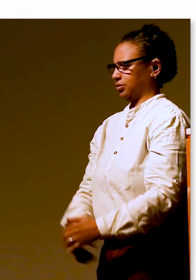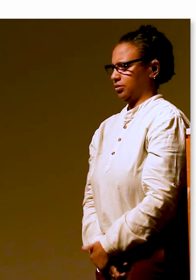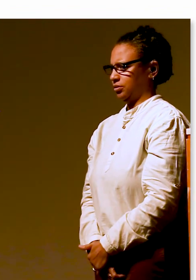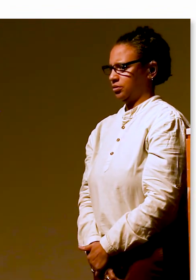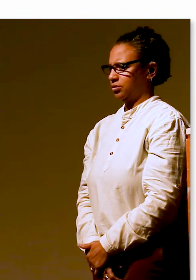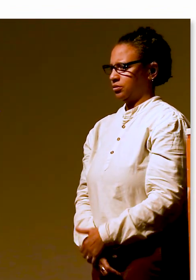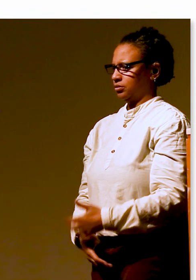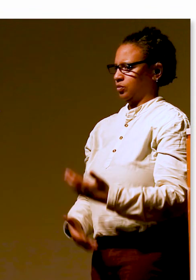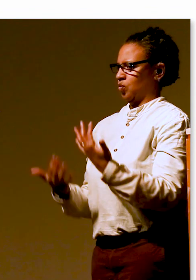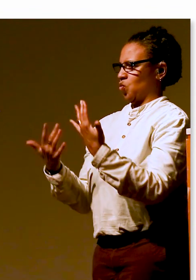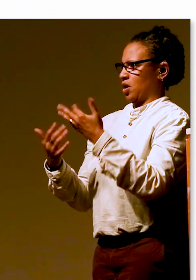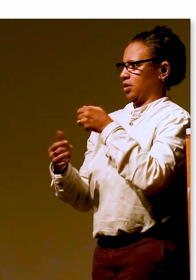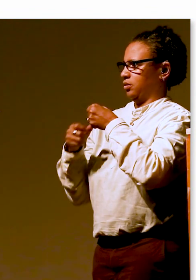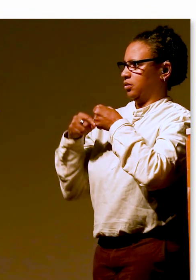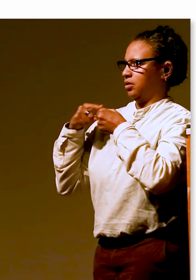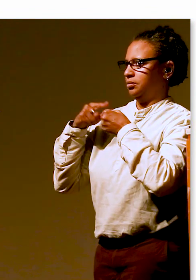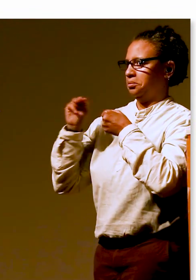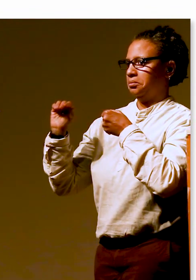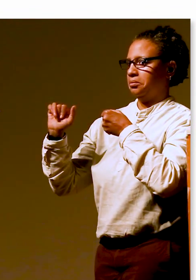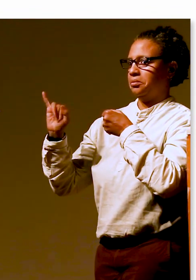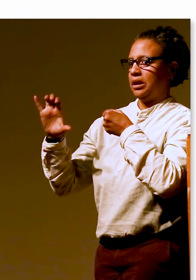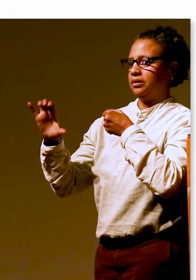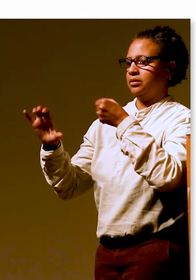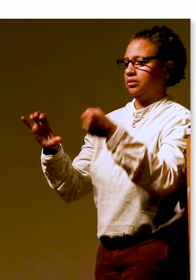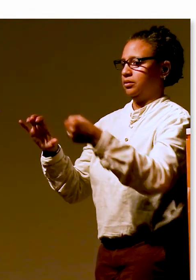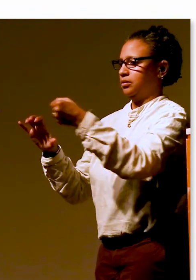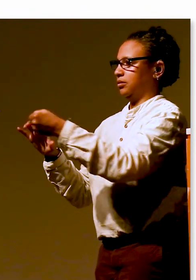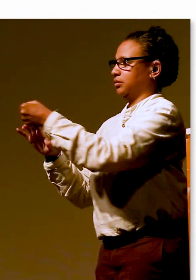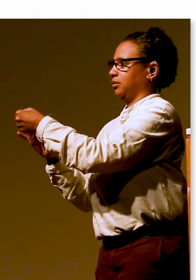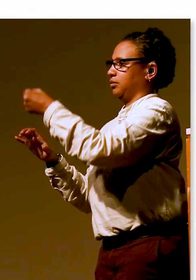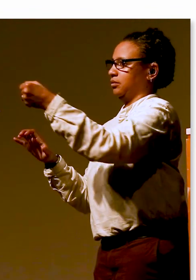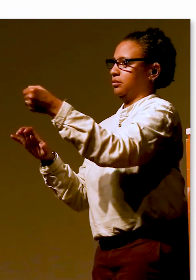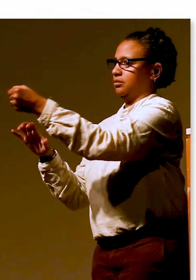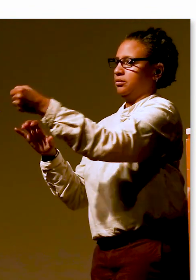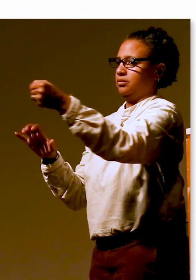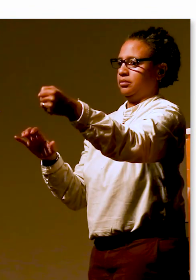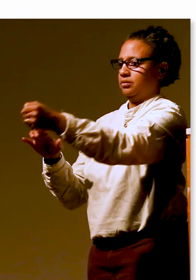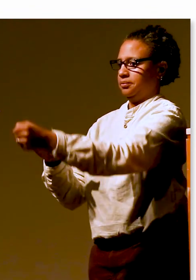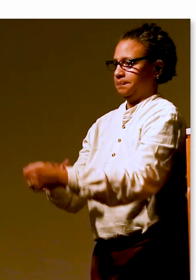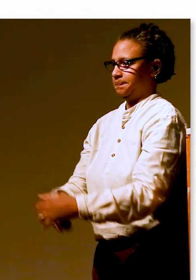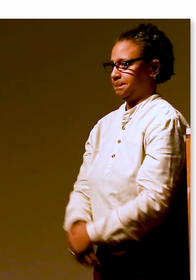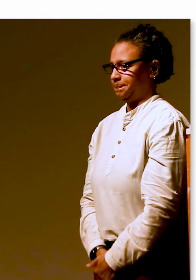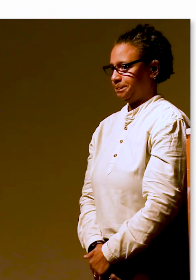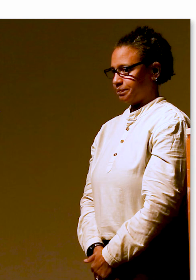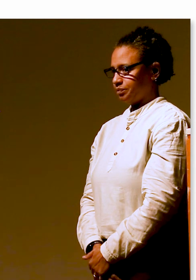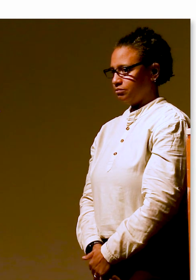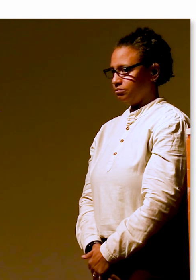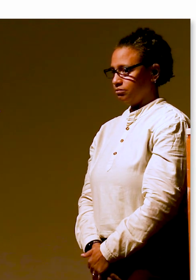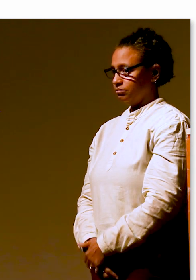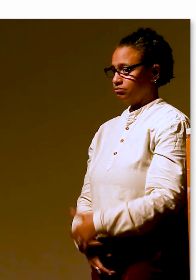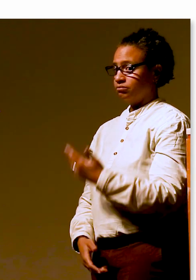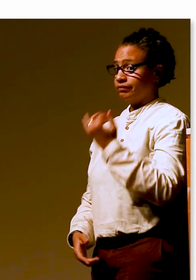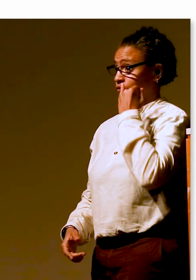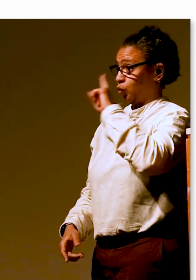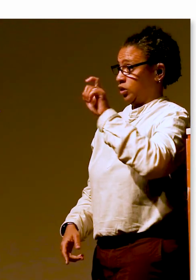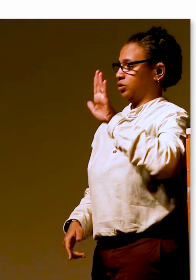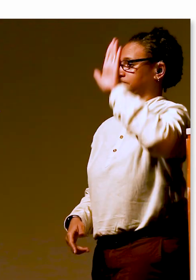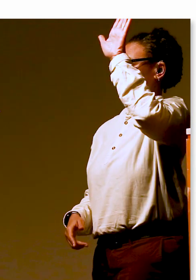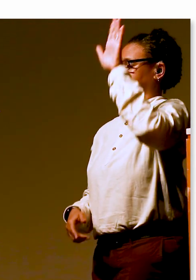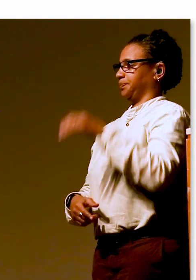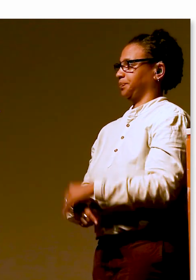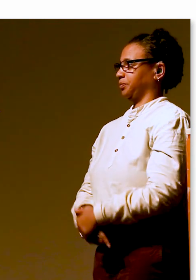people, right? We can pass them around. So if you'd like to ask a question, you just raise your hand if that